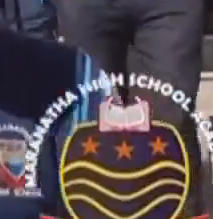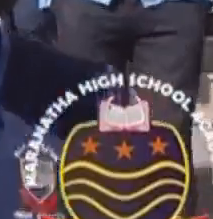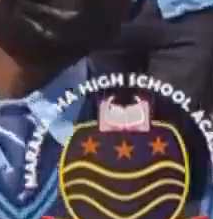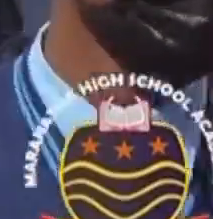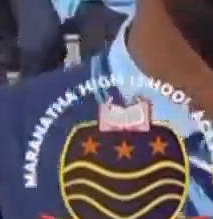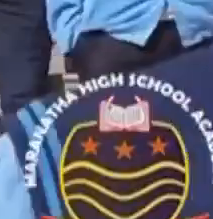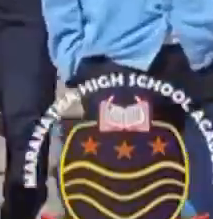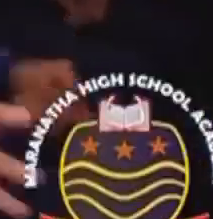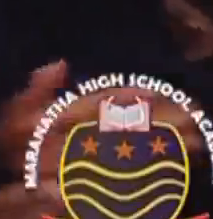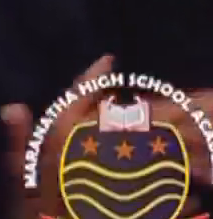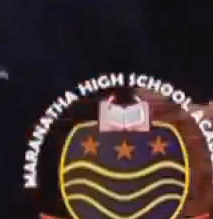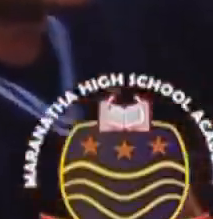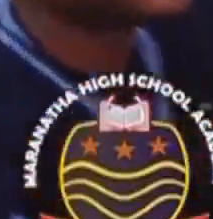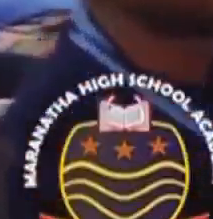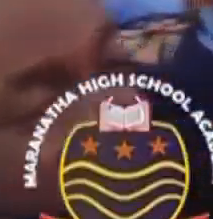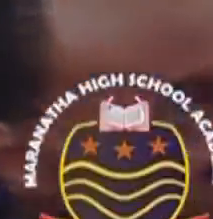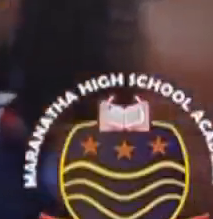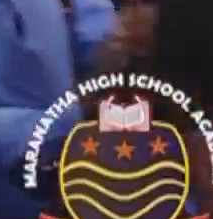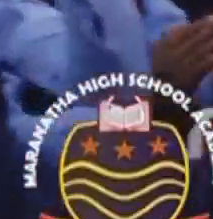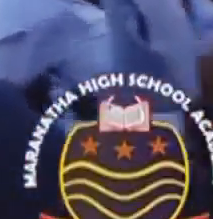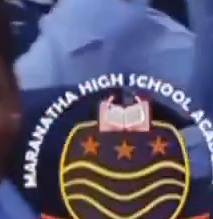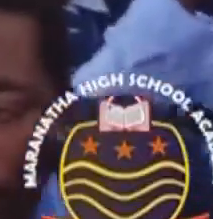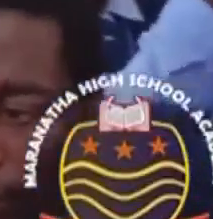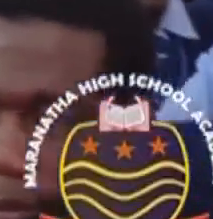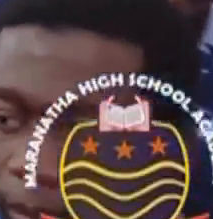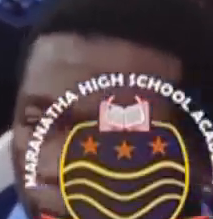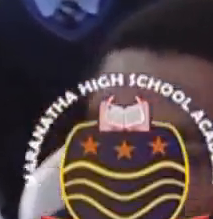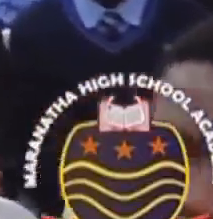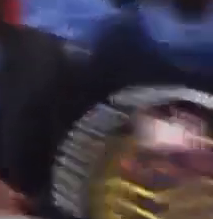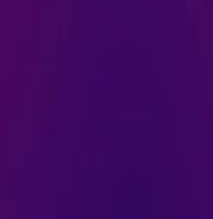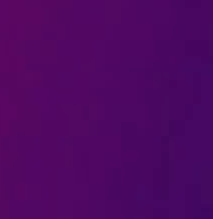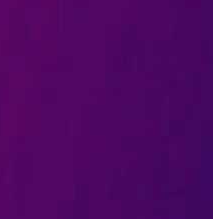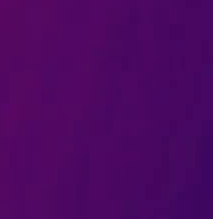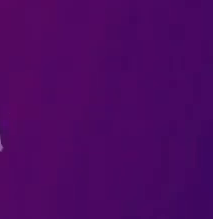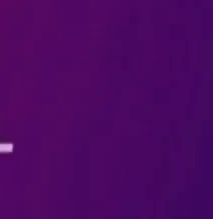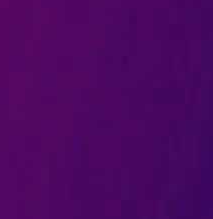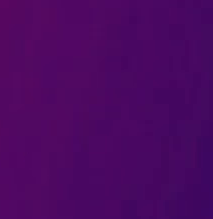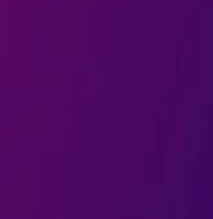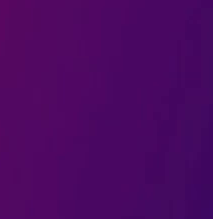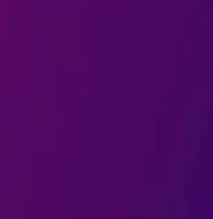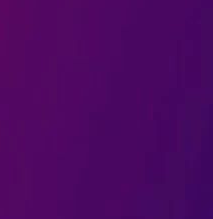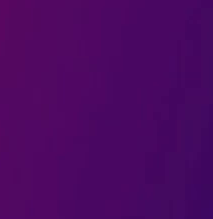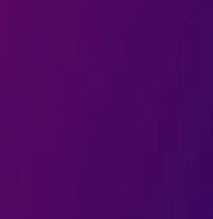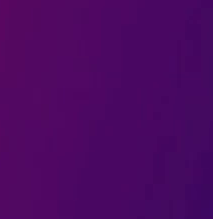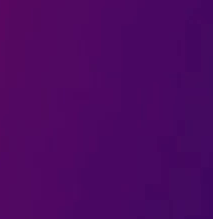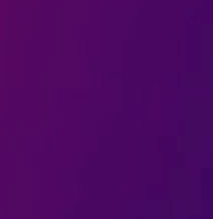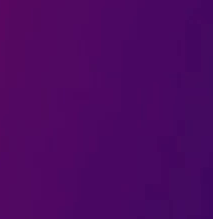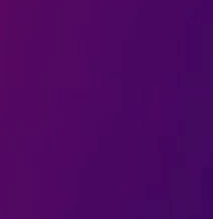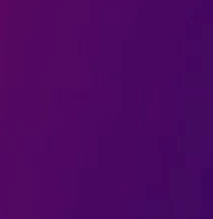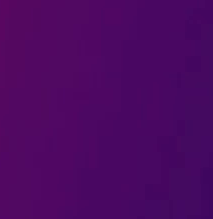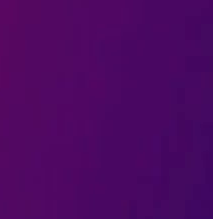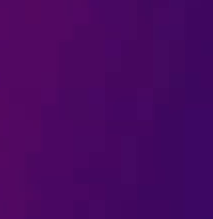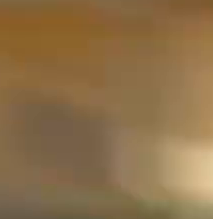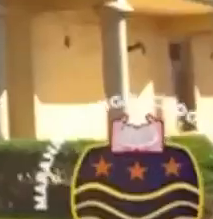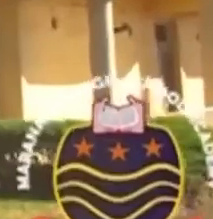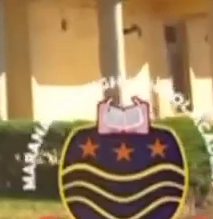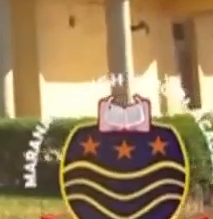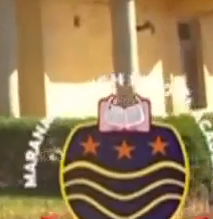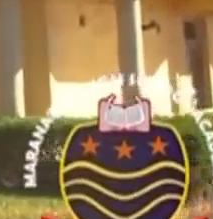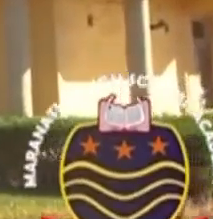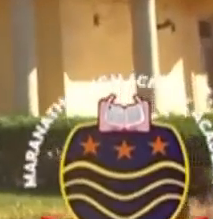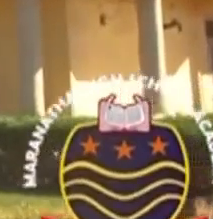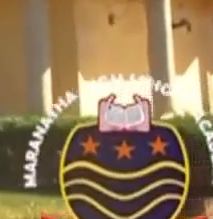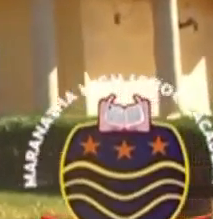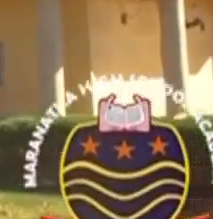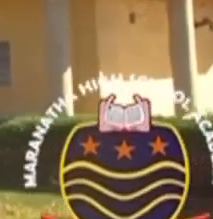ya pamwanga ukapitolo, ya nyamata, niete zanayo tsopano. Maranatha, Capital Boys Academy,